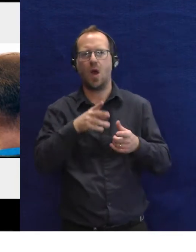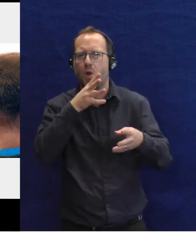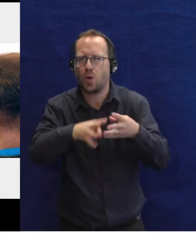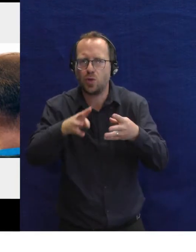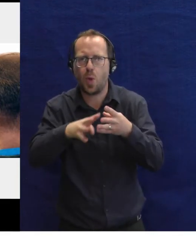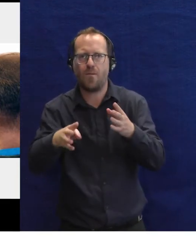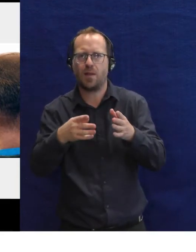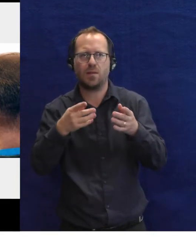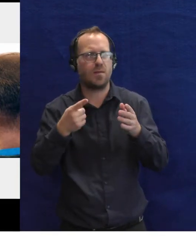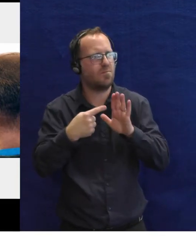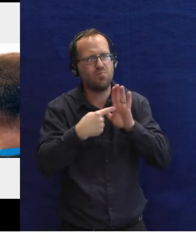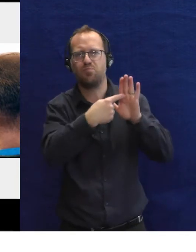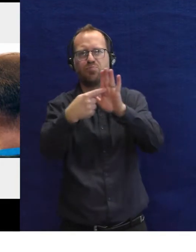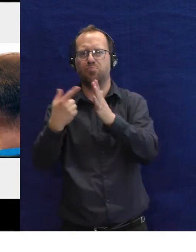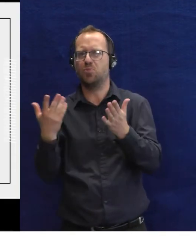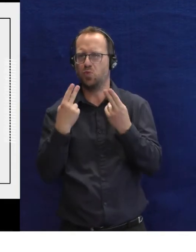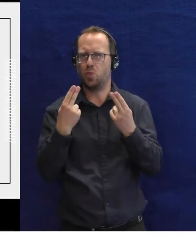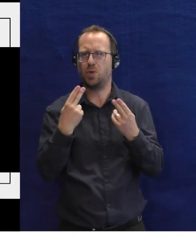to give them the possibility to do so.